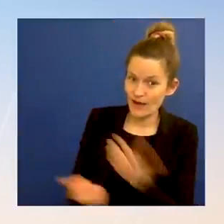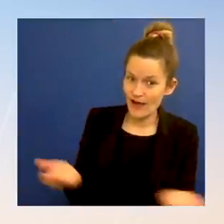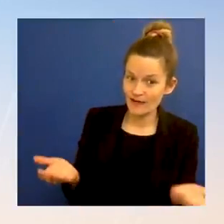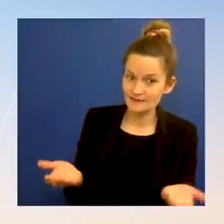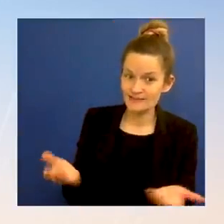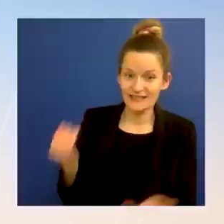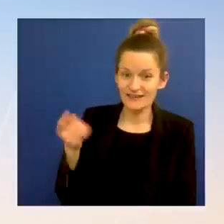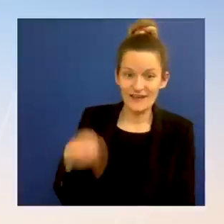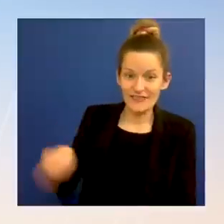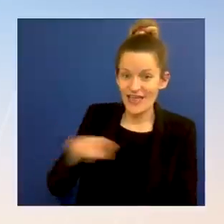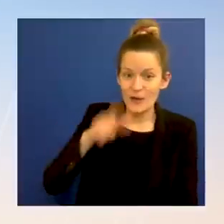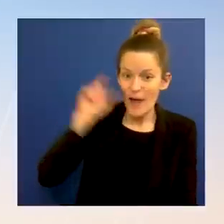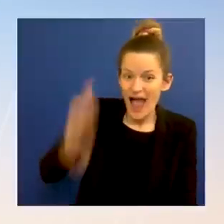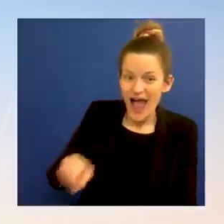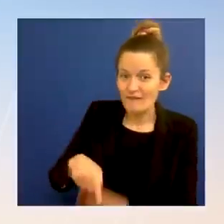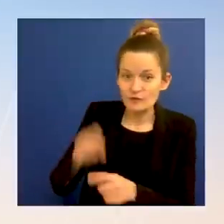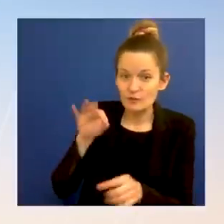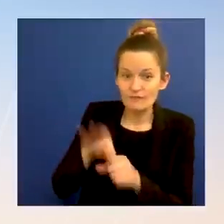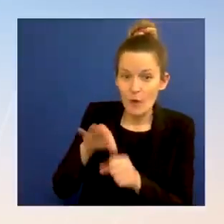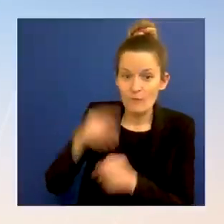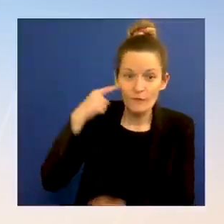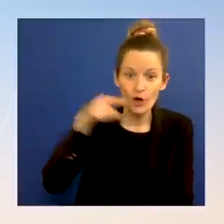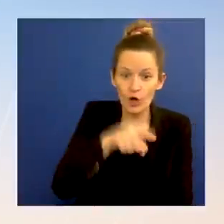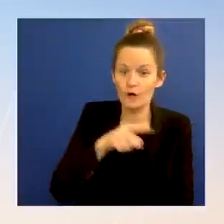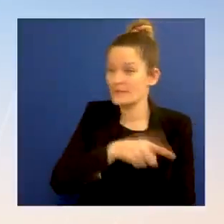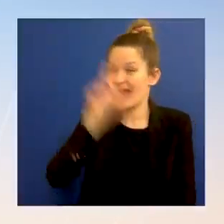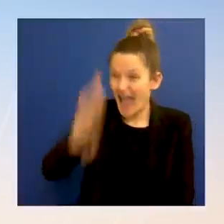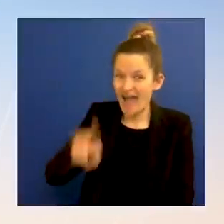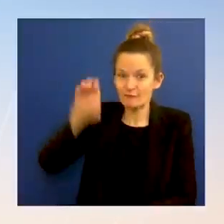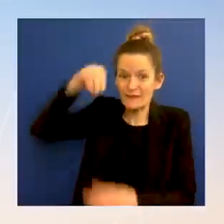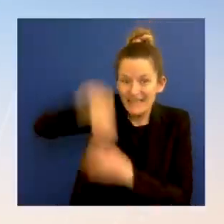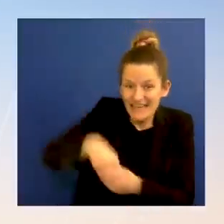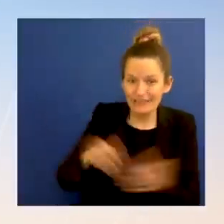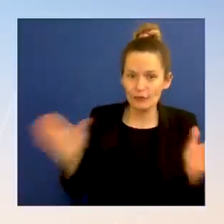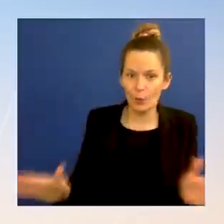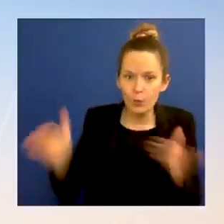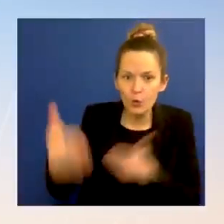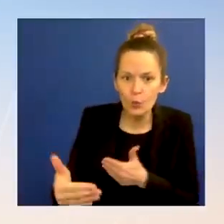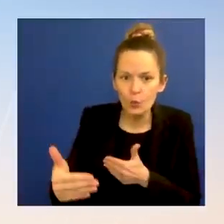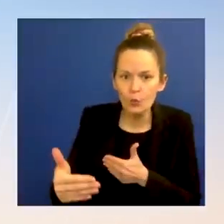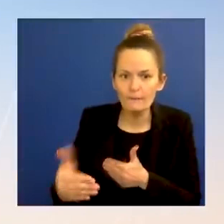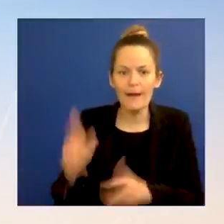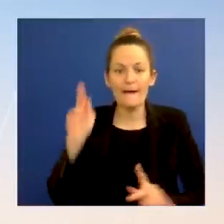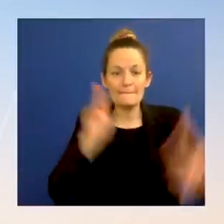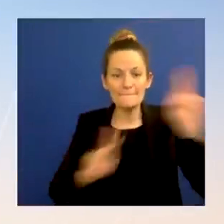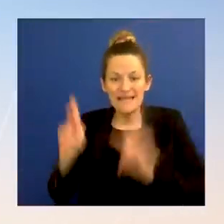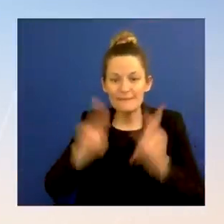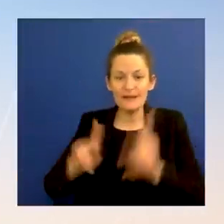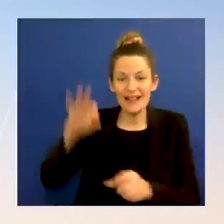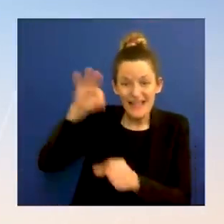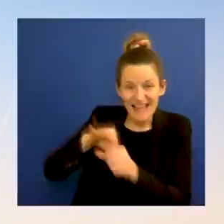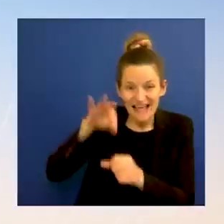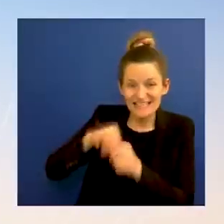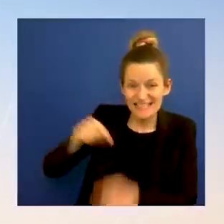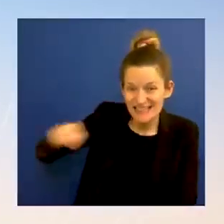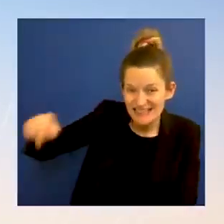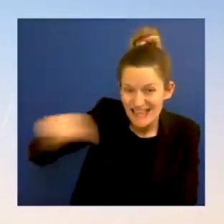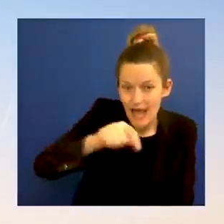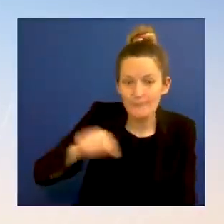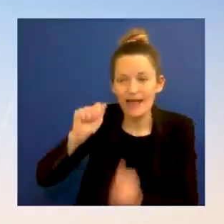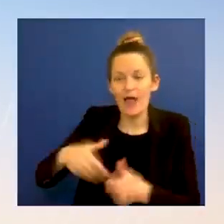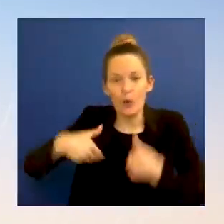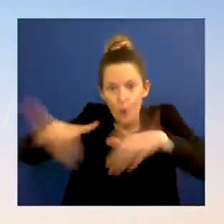in the room, which is essentially what people have elected them to do. So we stand by all of our nominees. We're continuing to engage